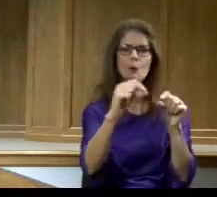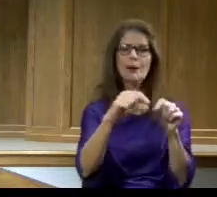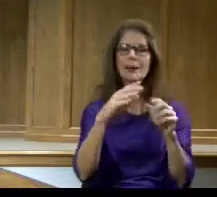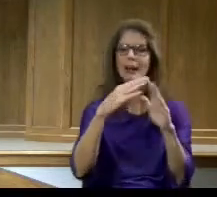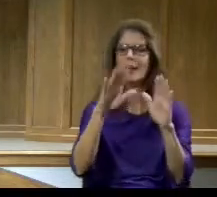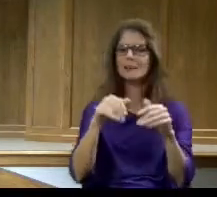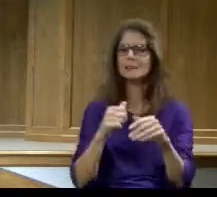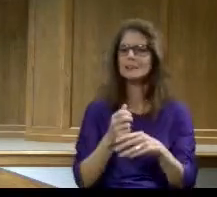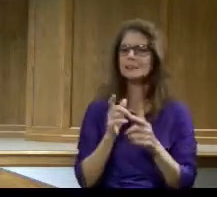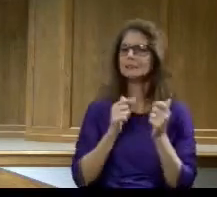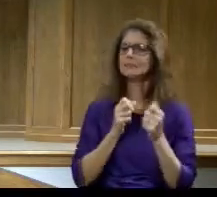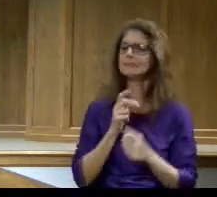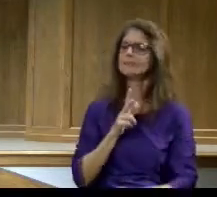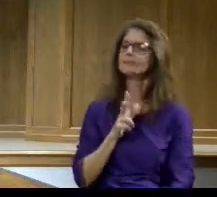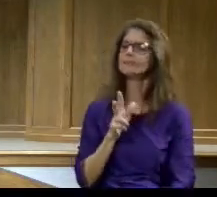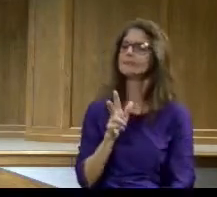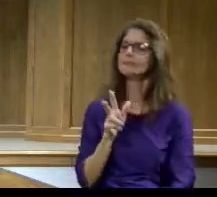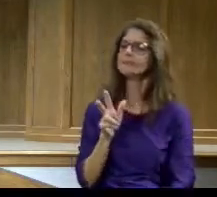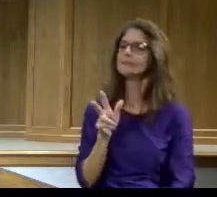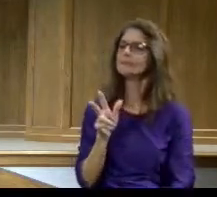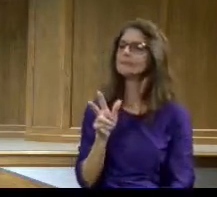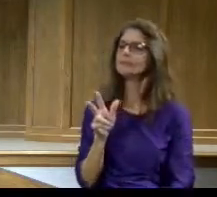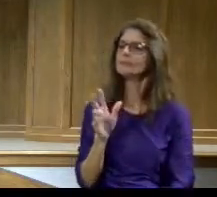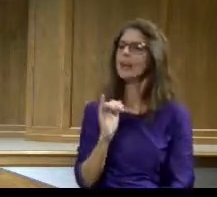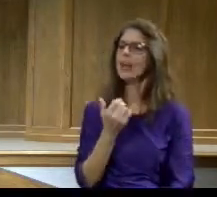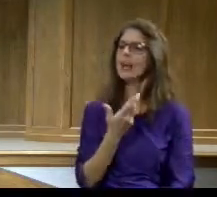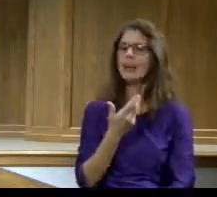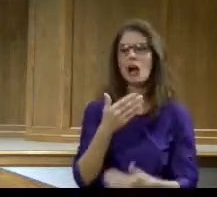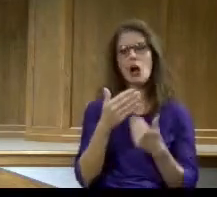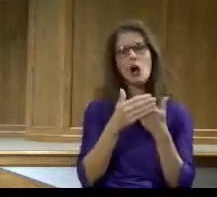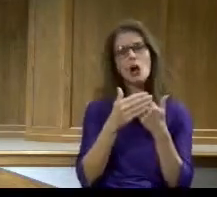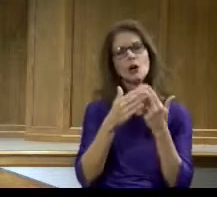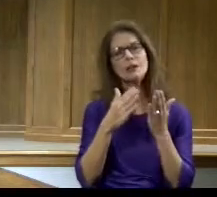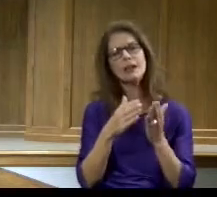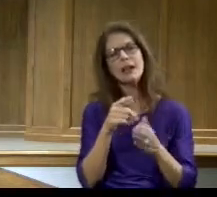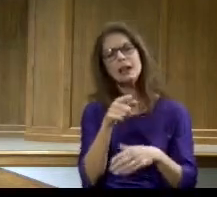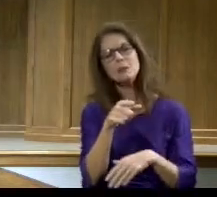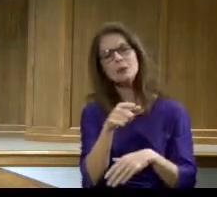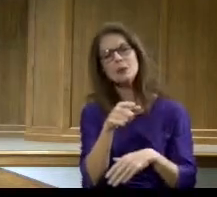neighbor was backing a boat into the street.